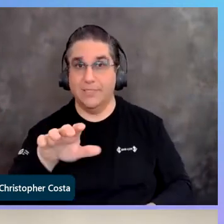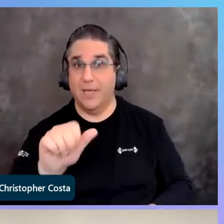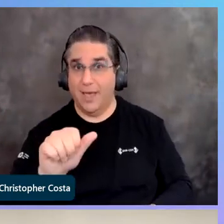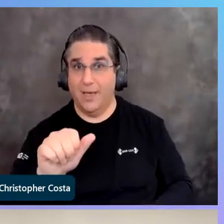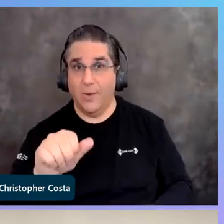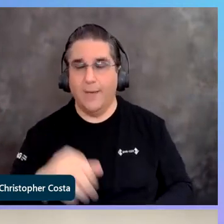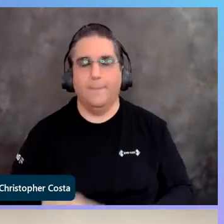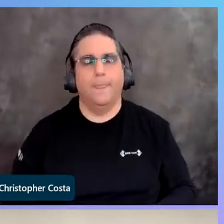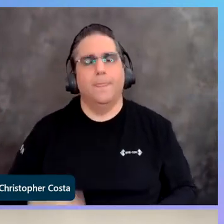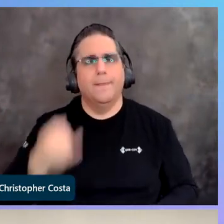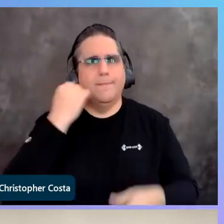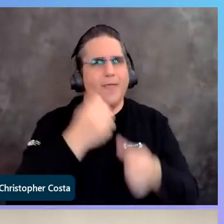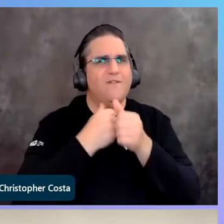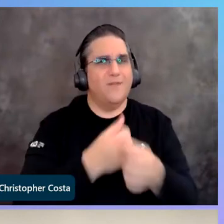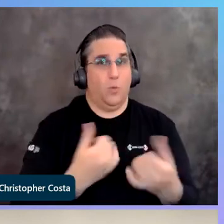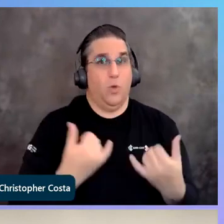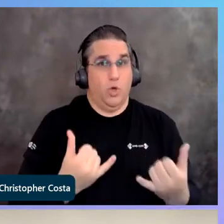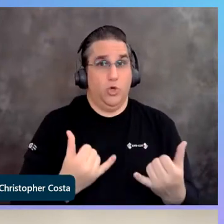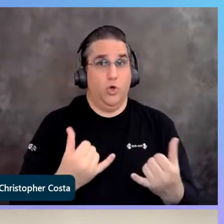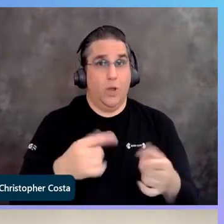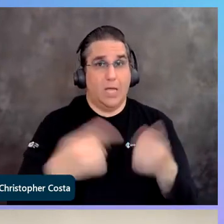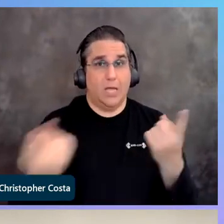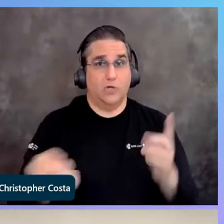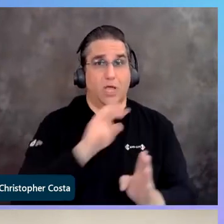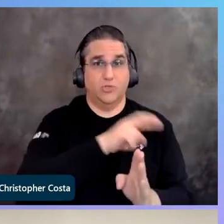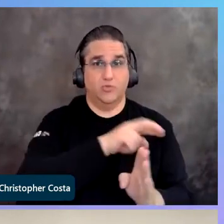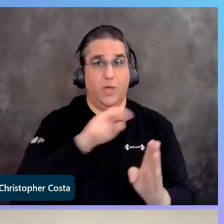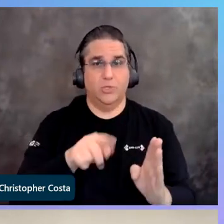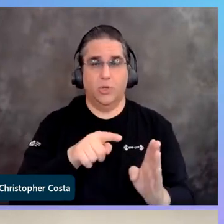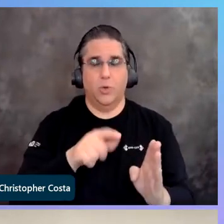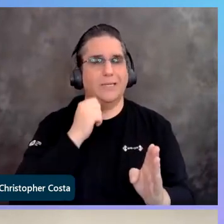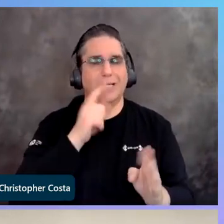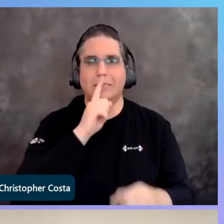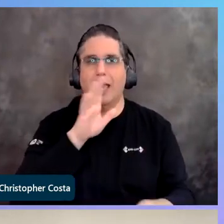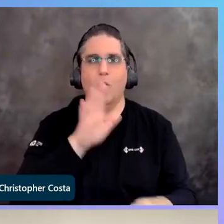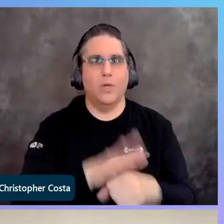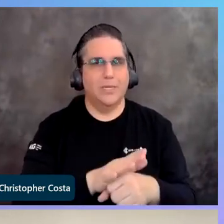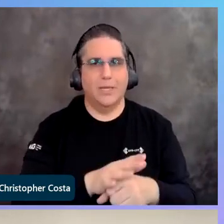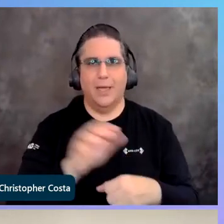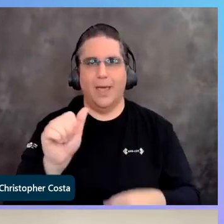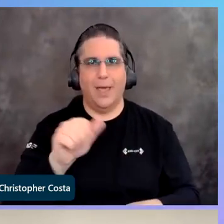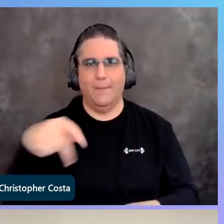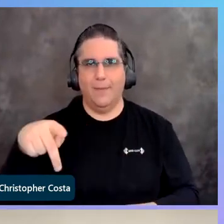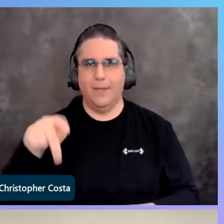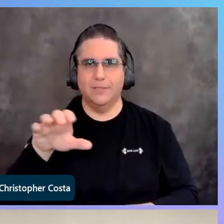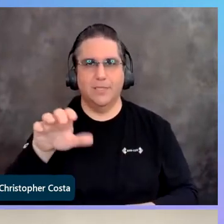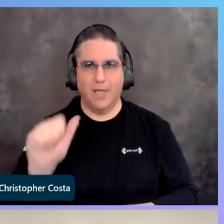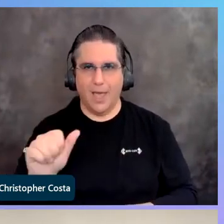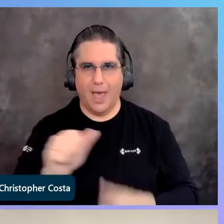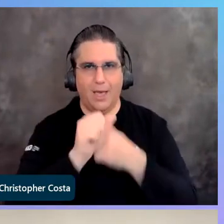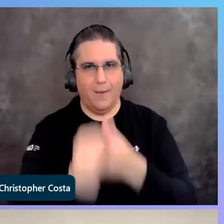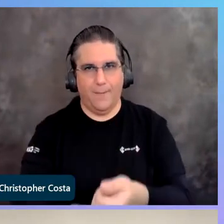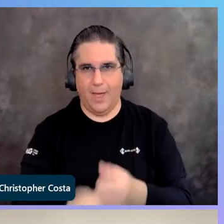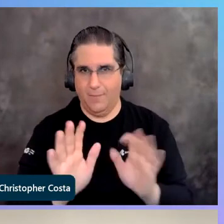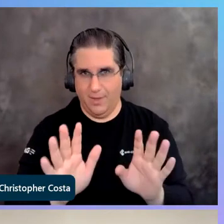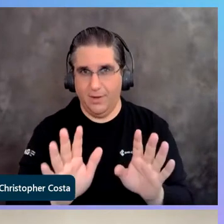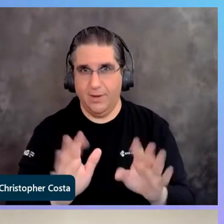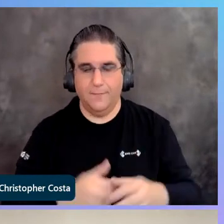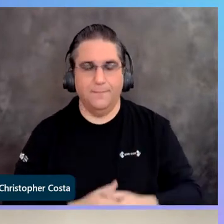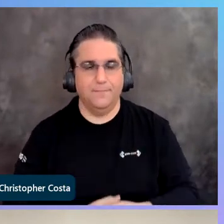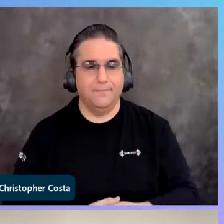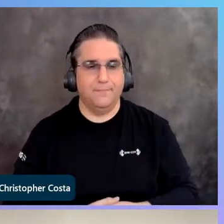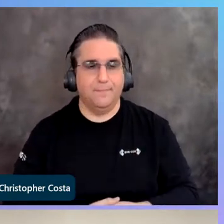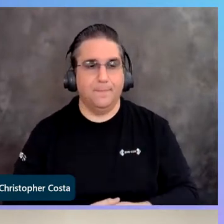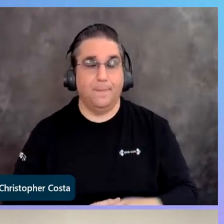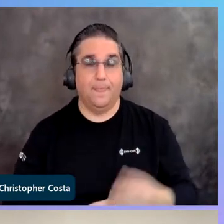to the current contrast ratios will not guarantee APCA compatibility. All right, so